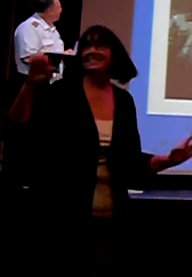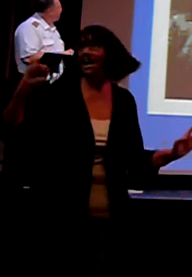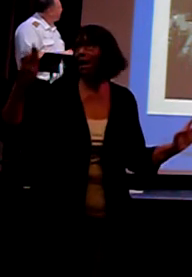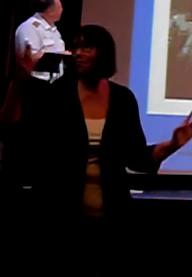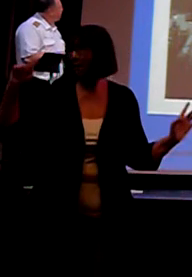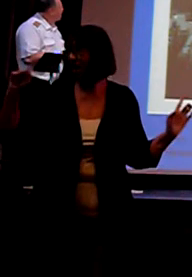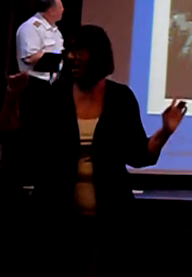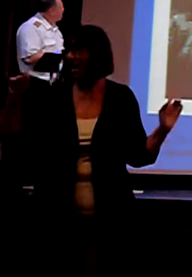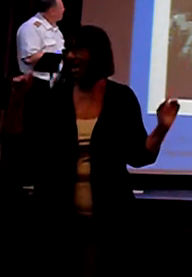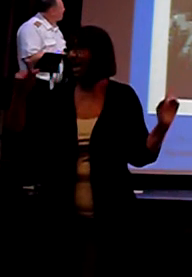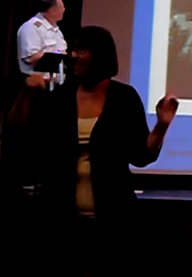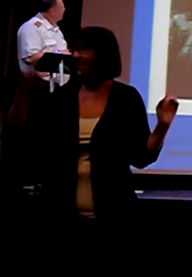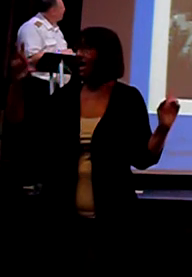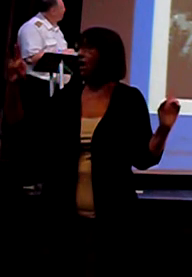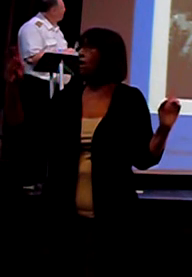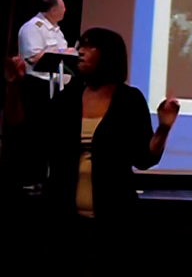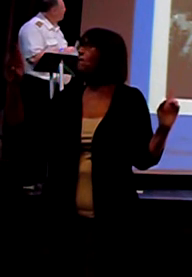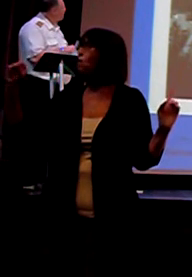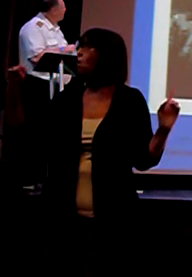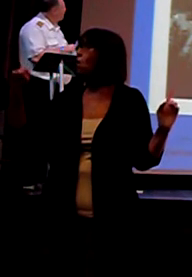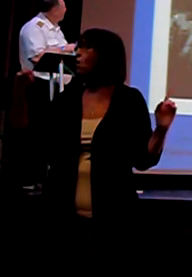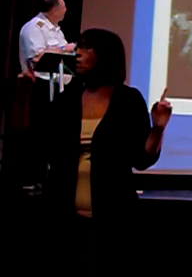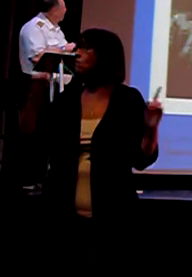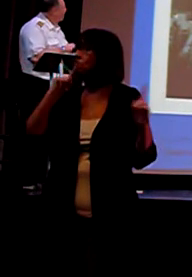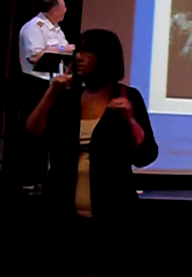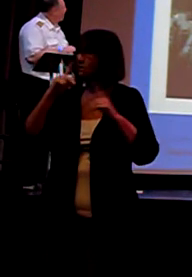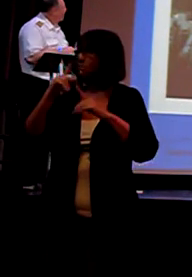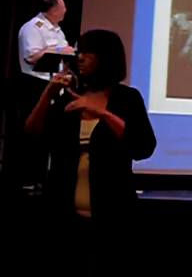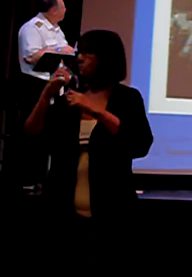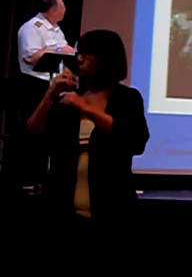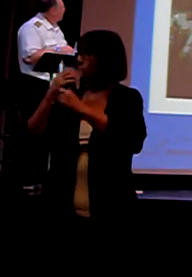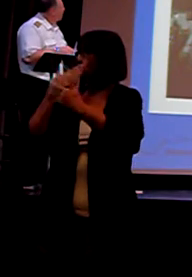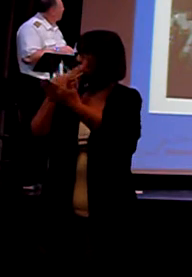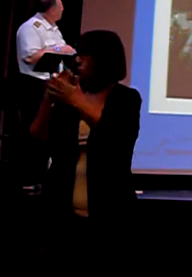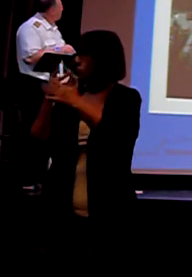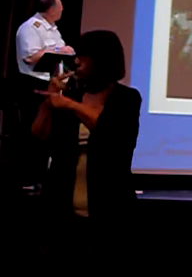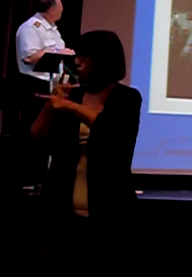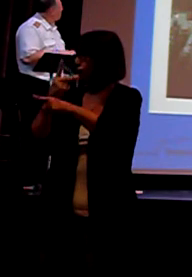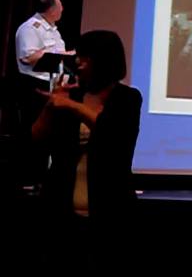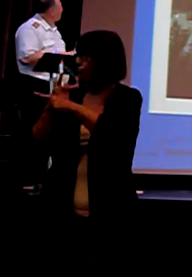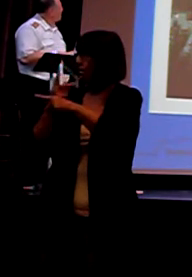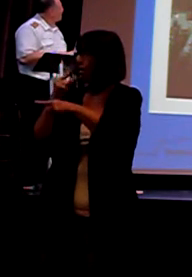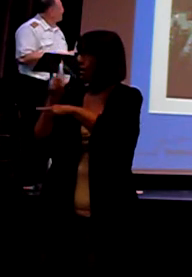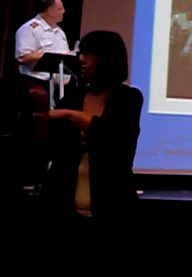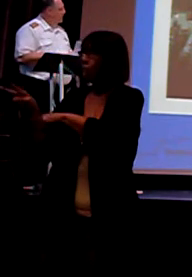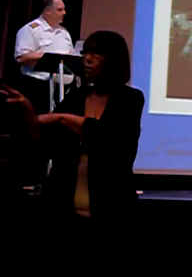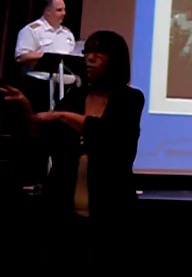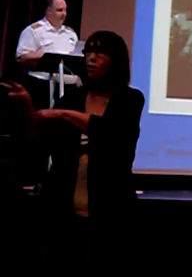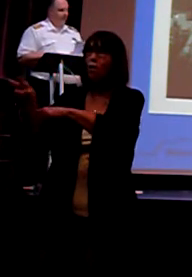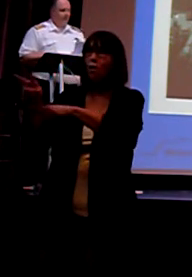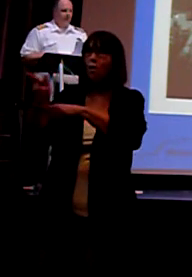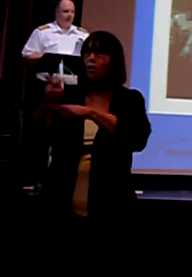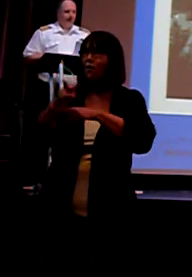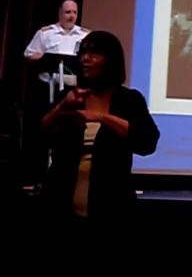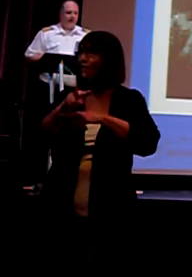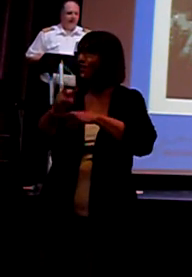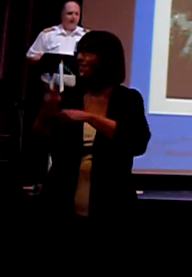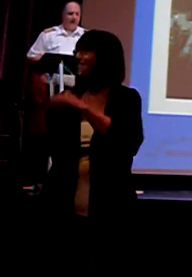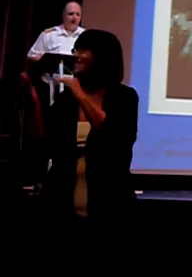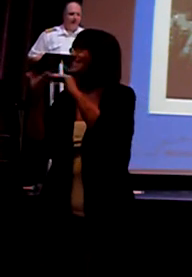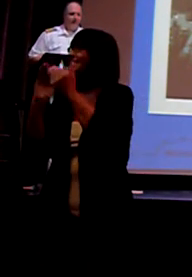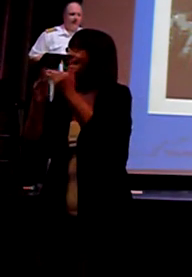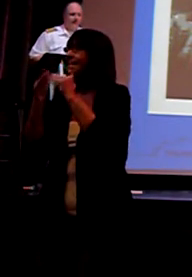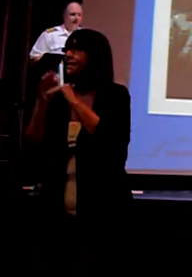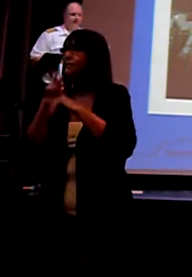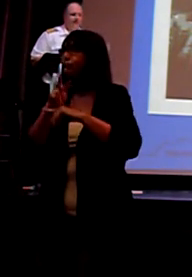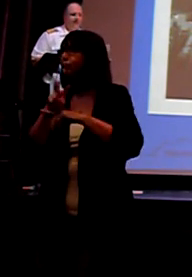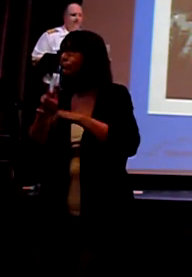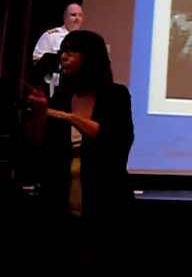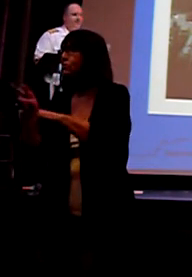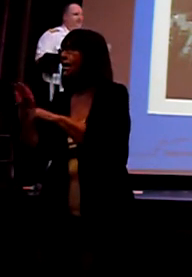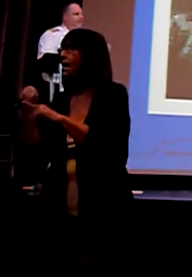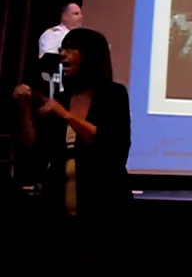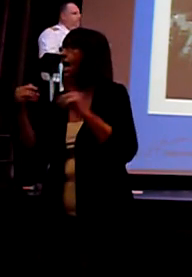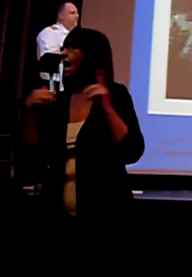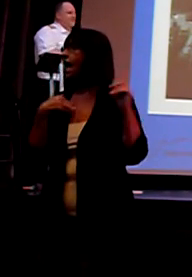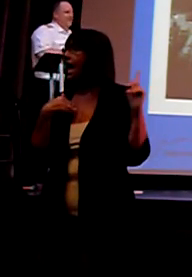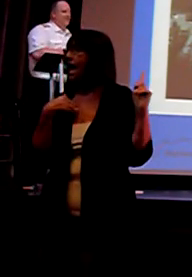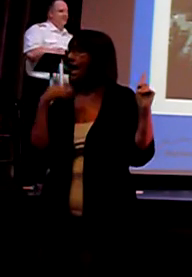a fort that is well preserved and that is overlooking the city. And then we have the Castillo